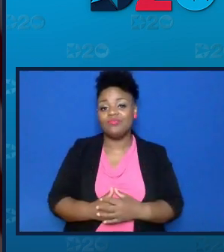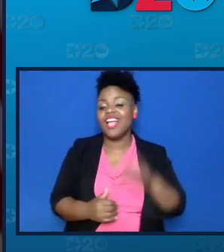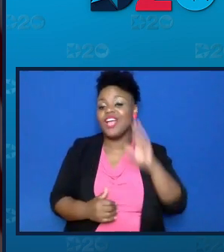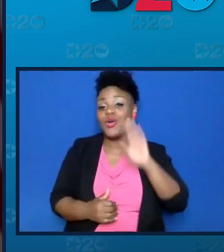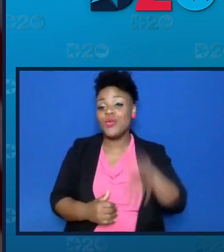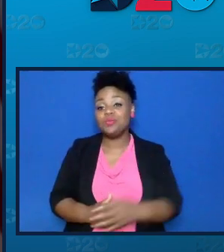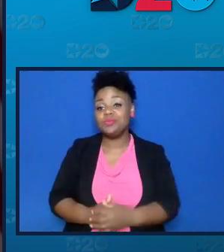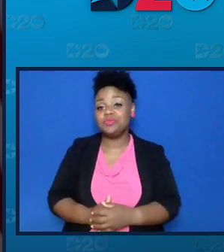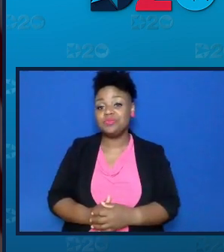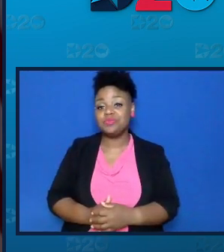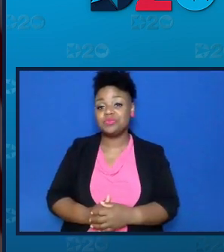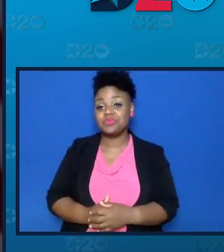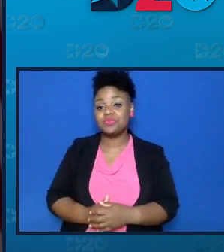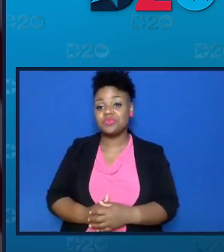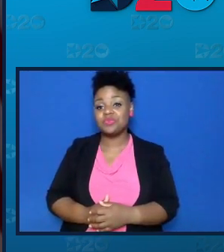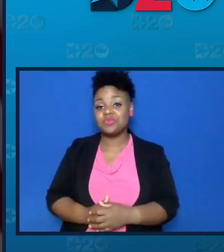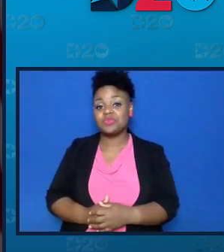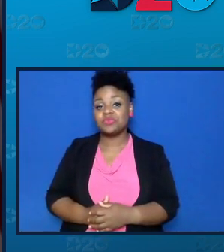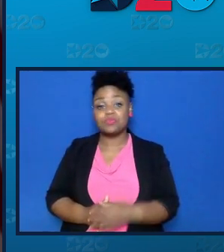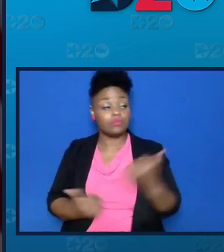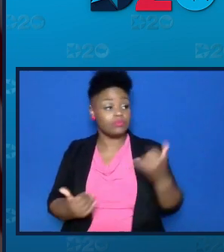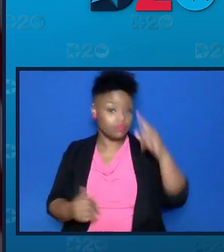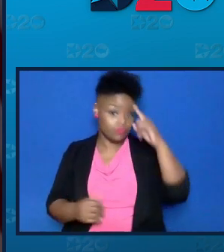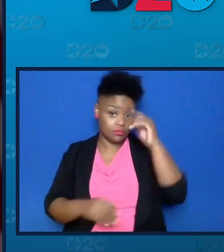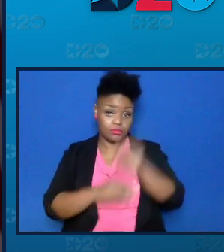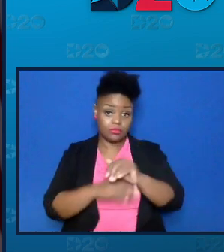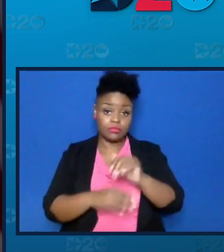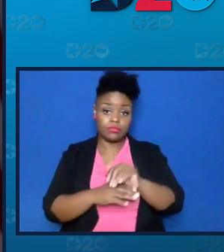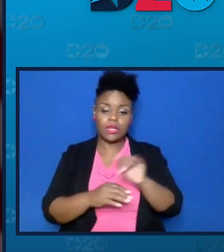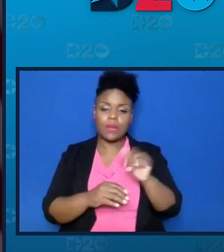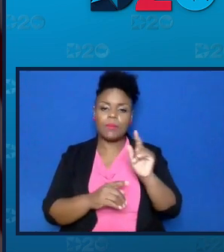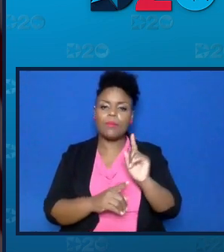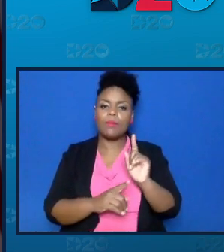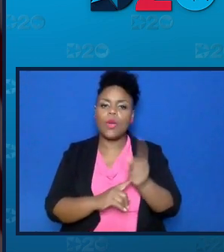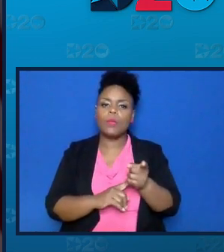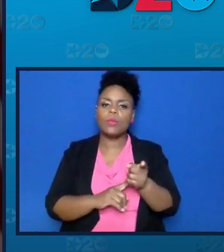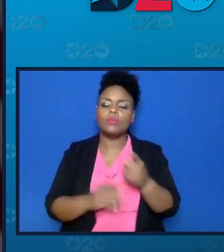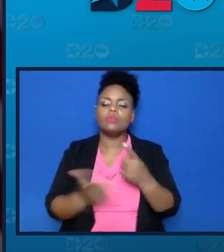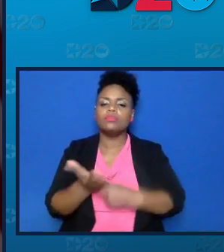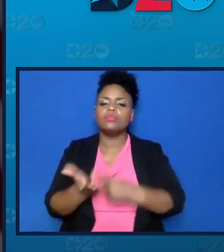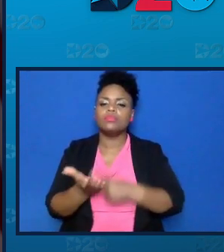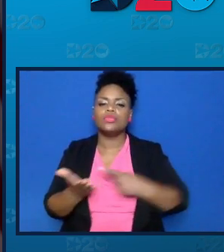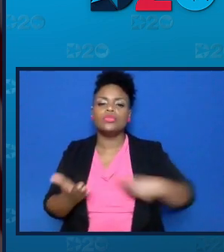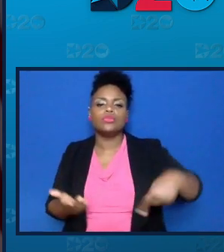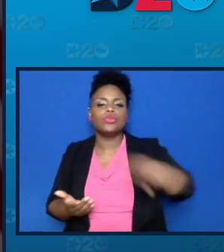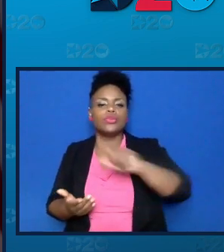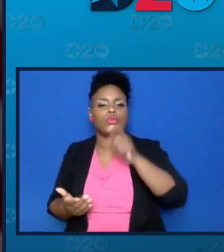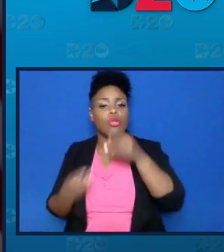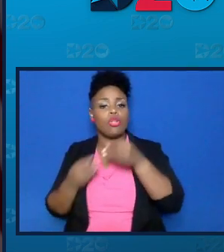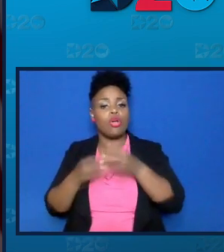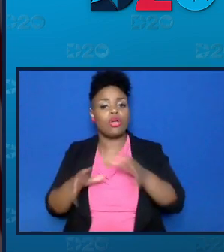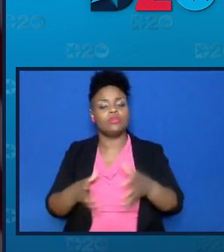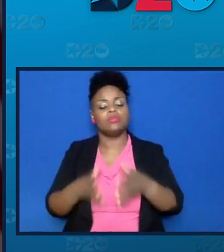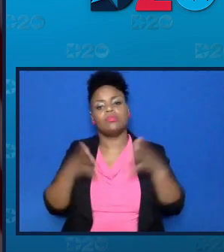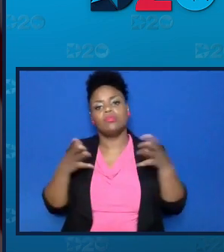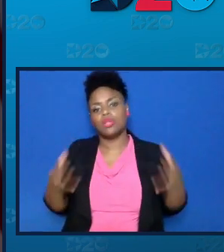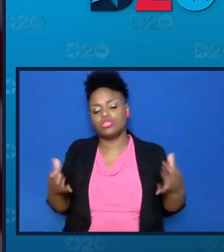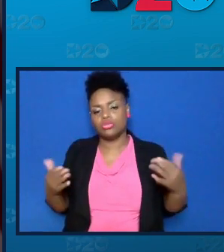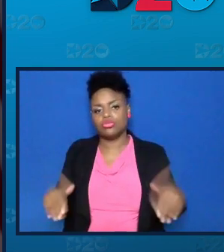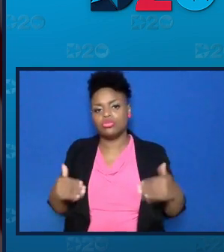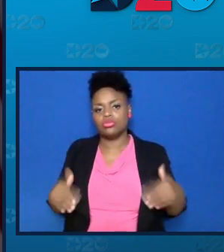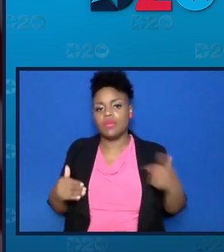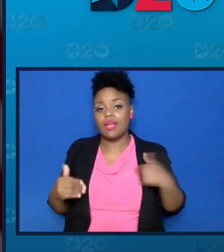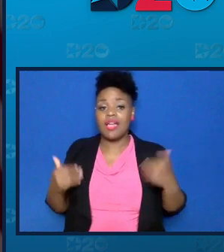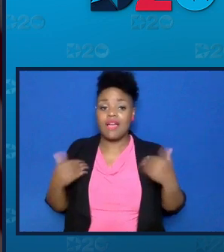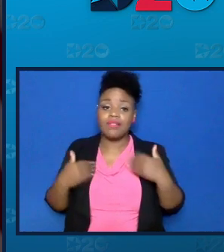night, let me take a moment to speak to those of you who have lost the most. I have some idea how it feels